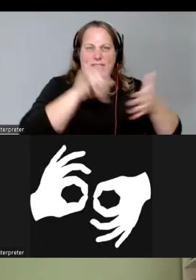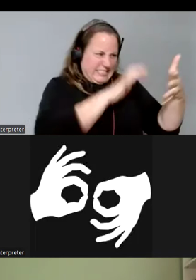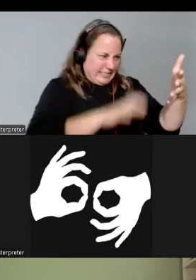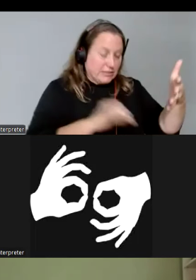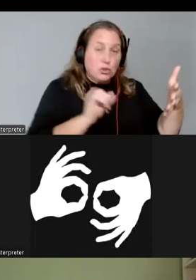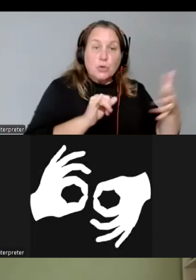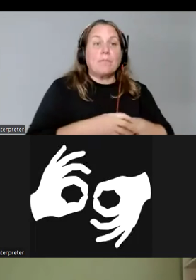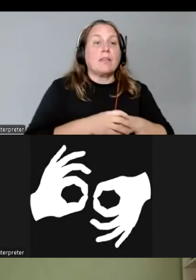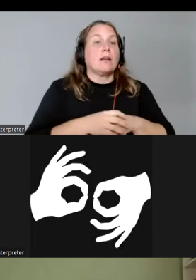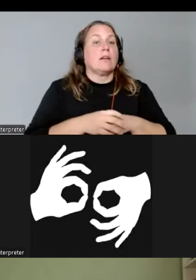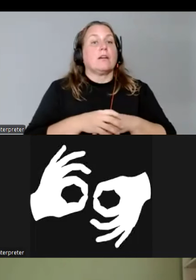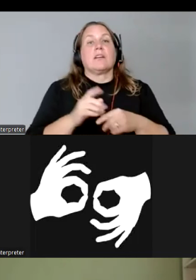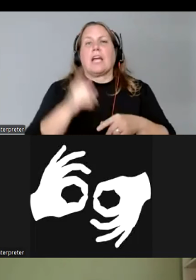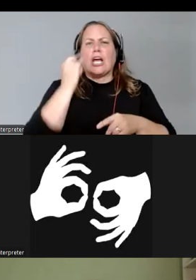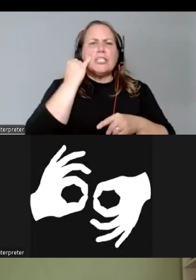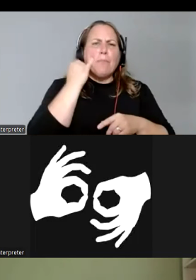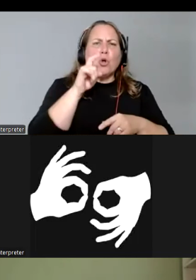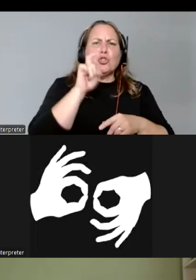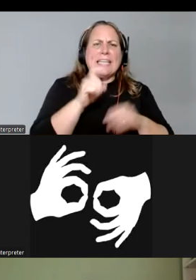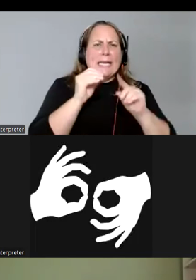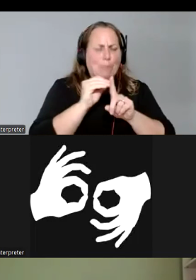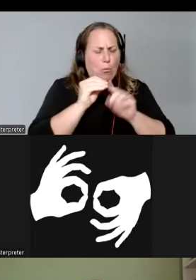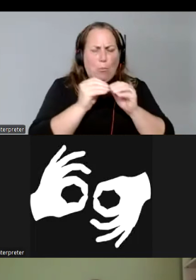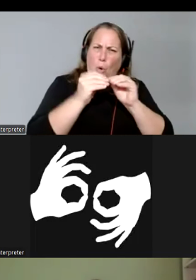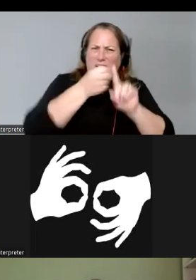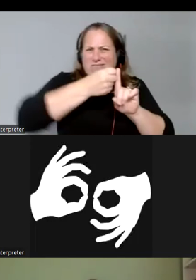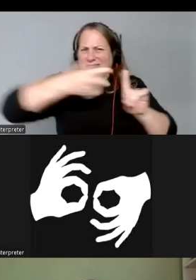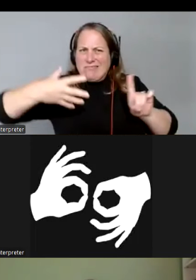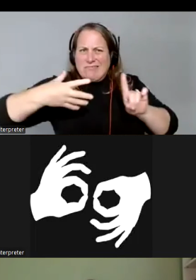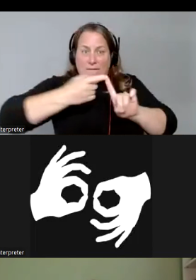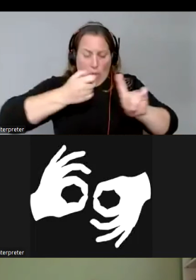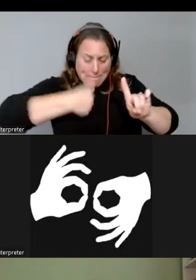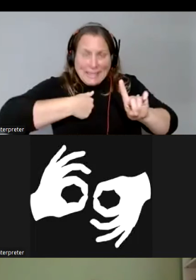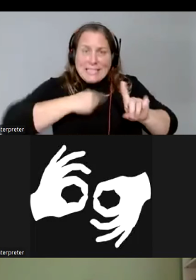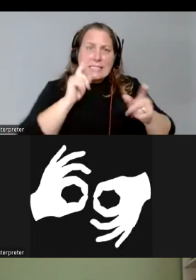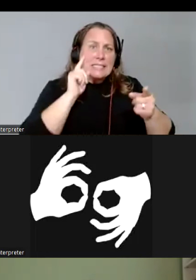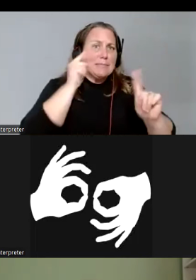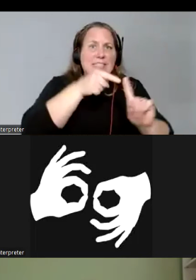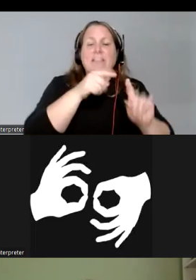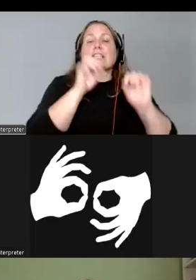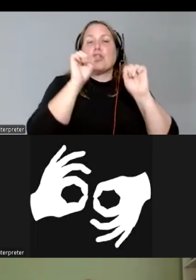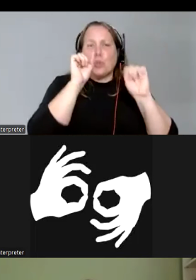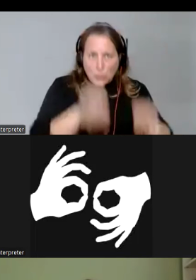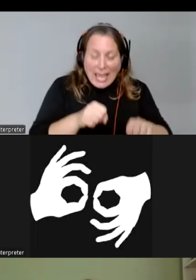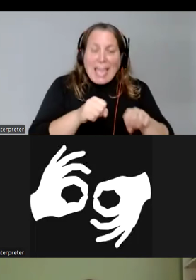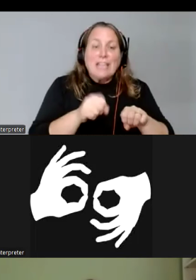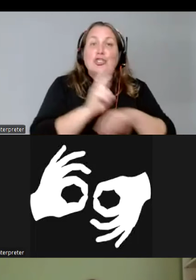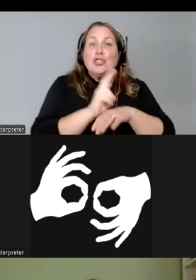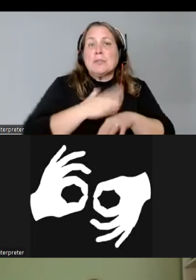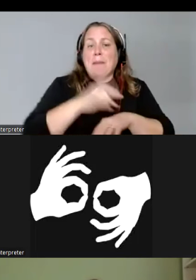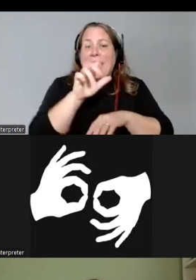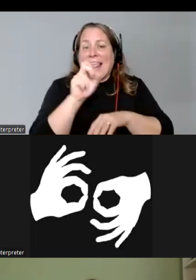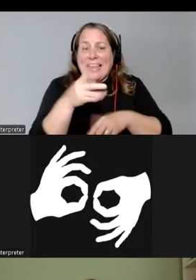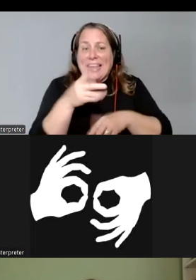the guidelines, you can call me or schedule a meeting with me, and I'll put a link for that in the chat. And I'll offer